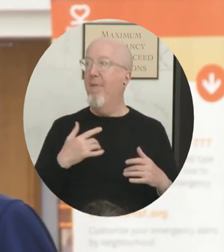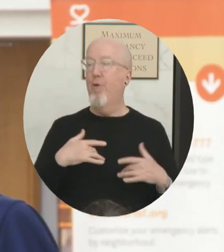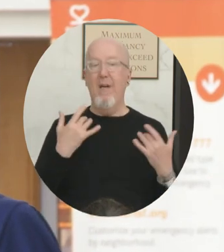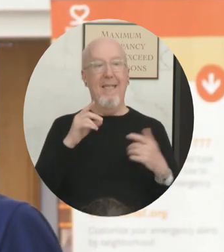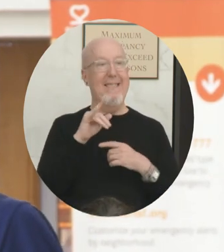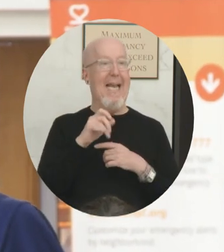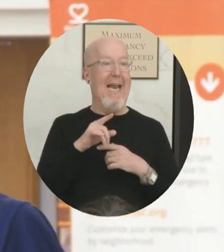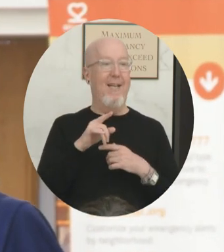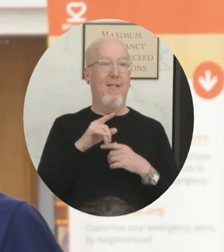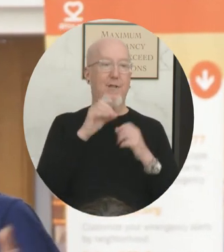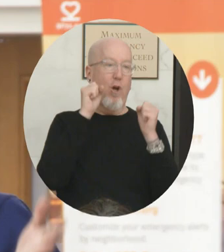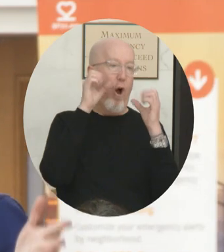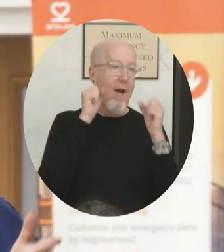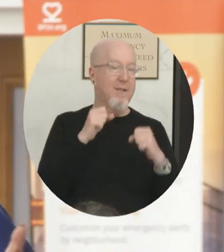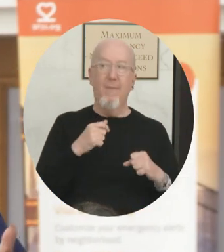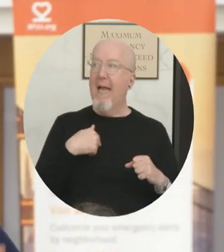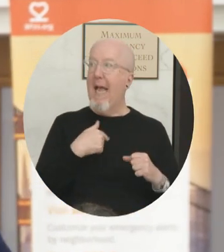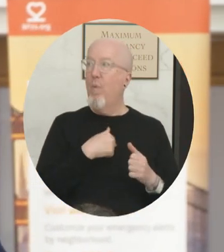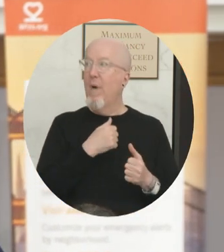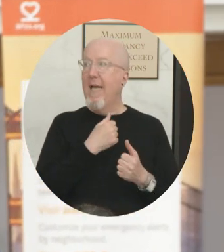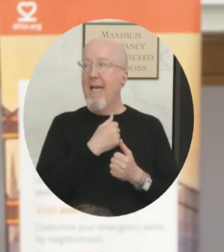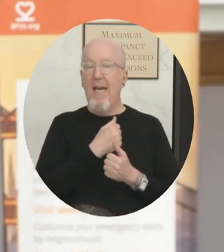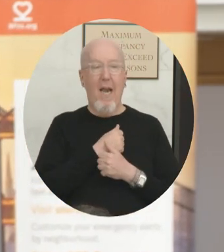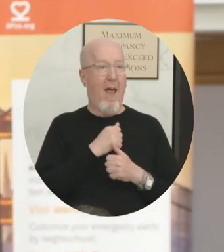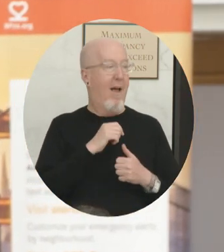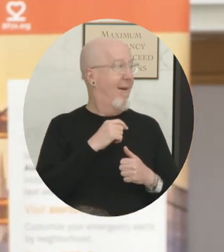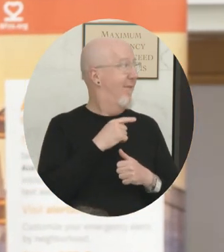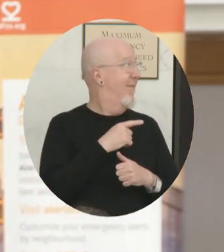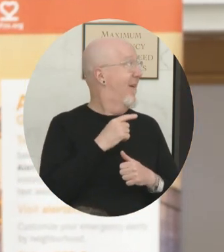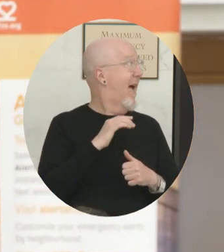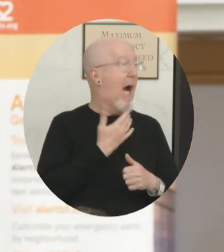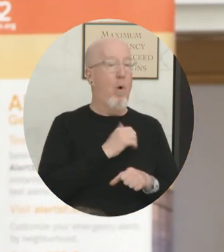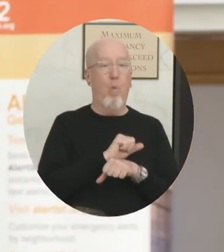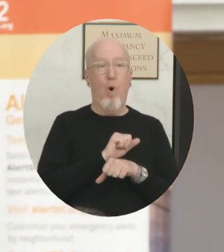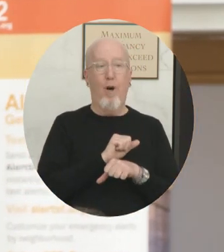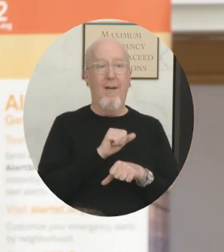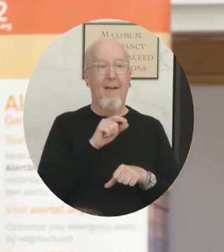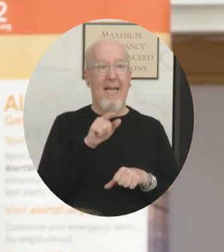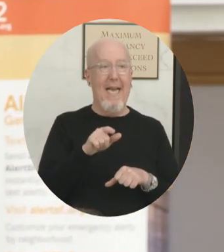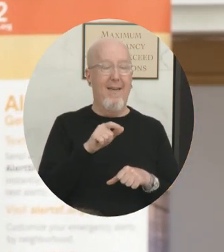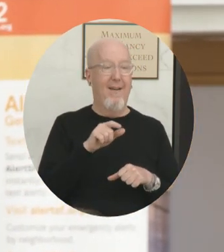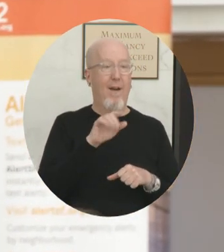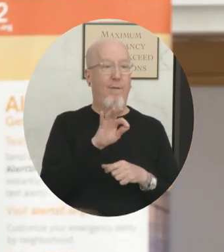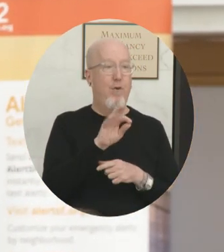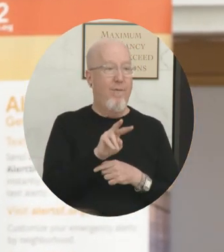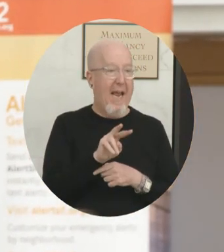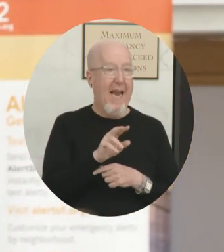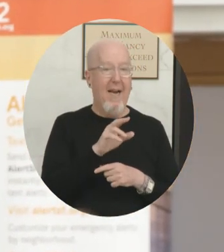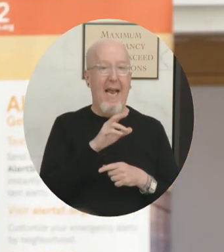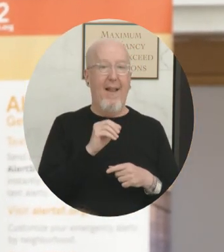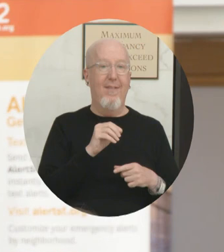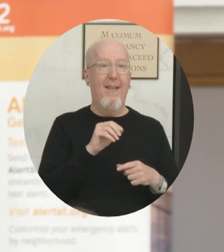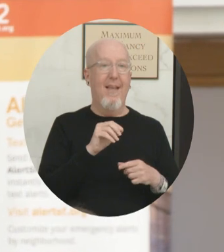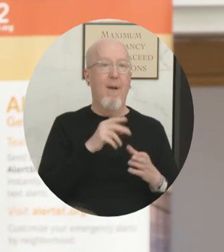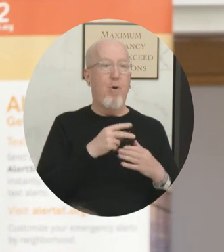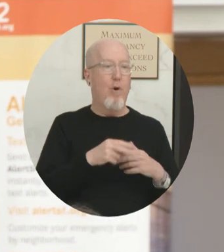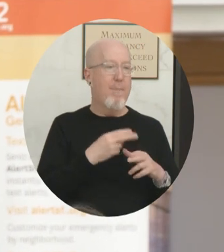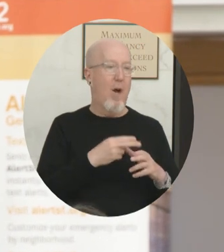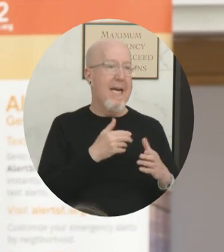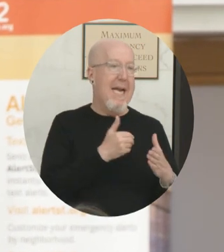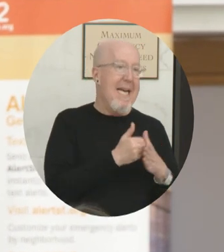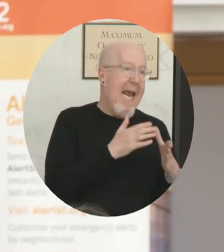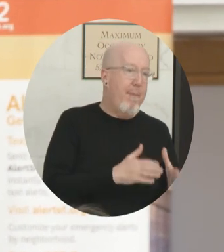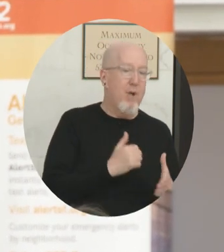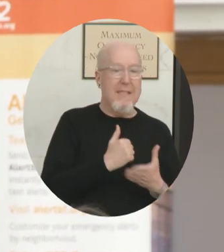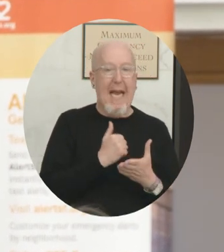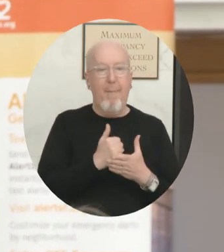and we absolutely love the work that we're doing in the Fruitvale and the Neighbors Helping Neighbors program that we've used in